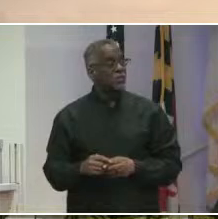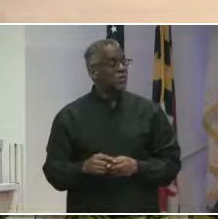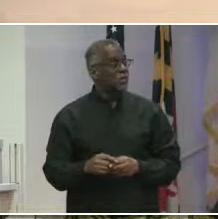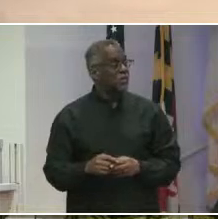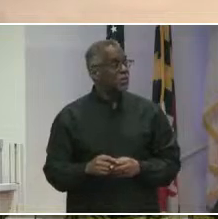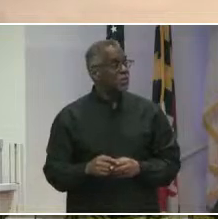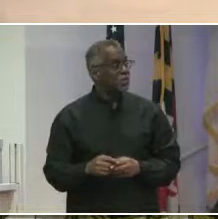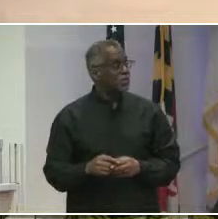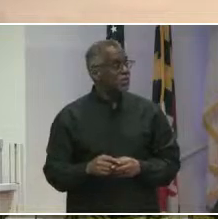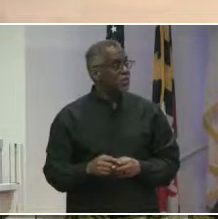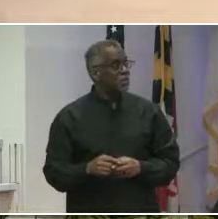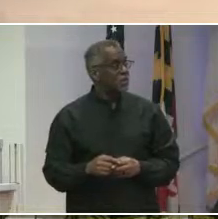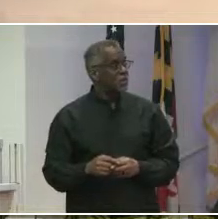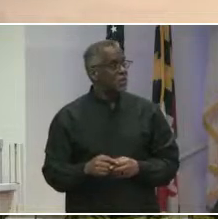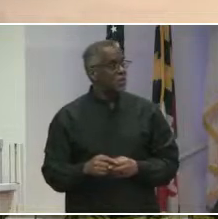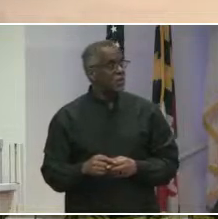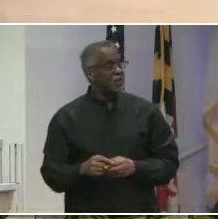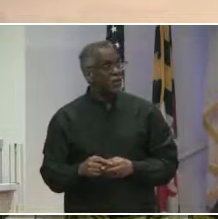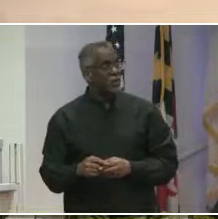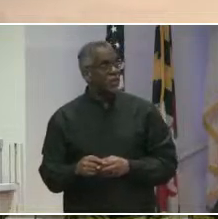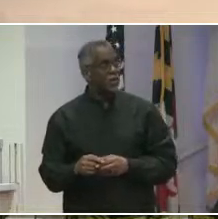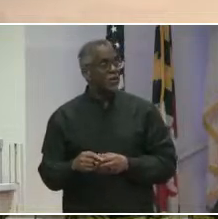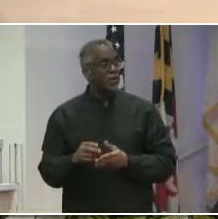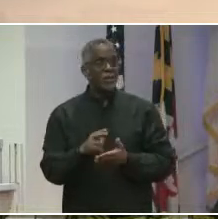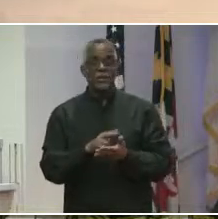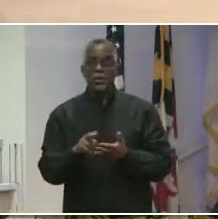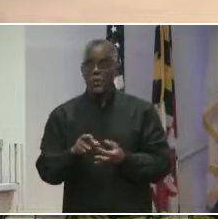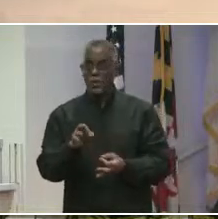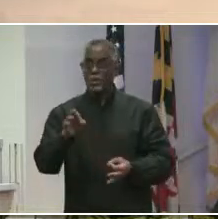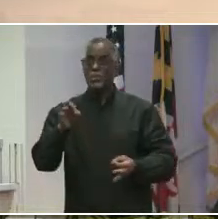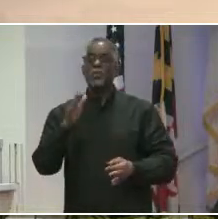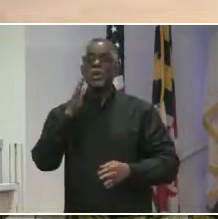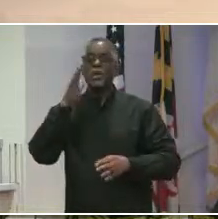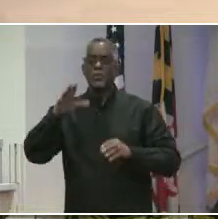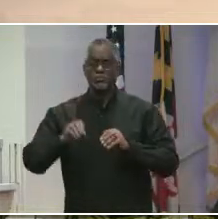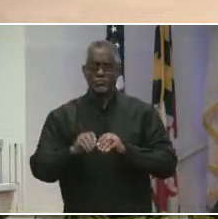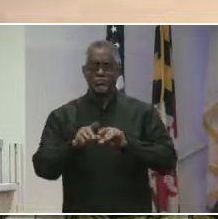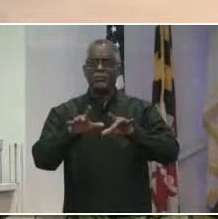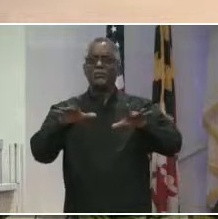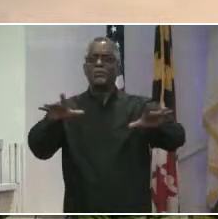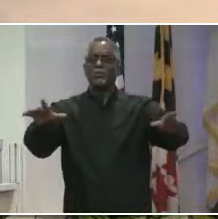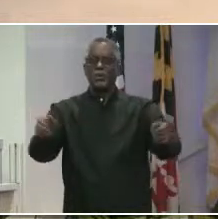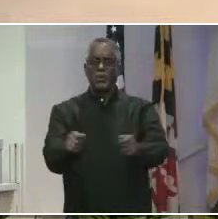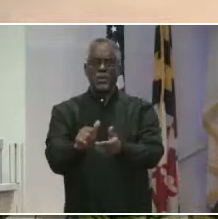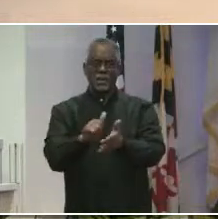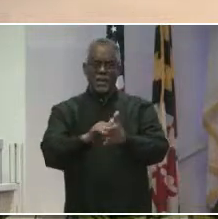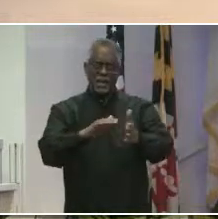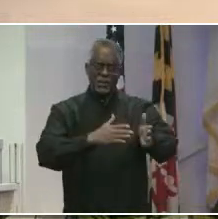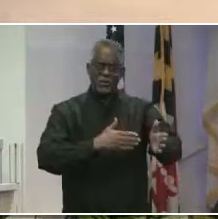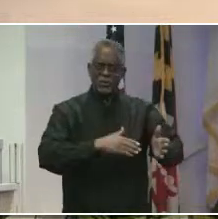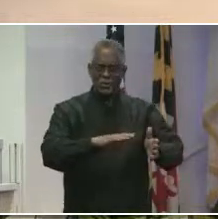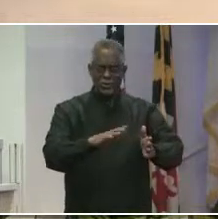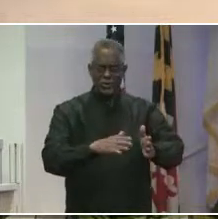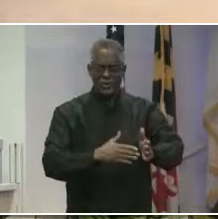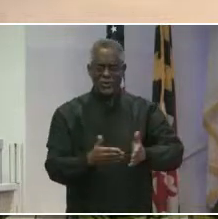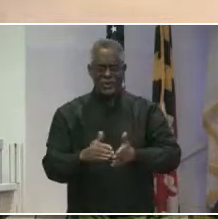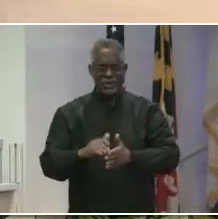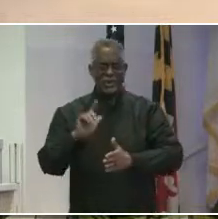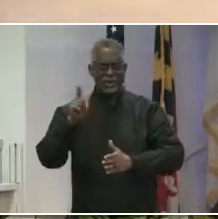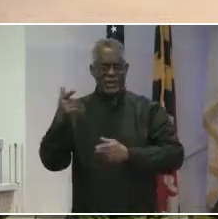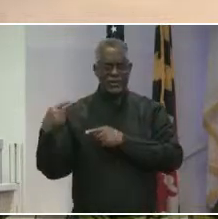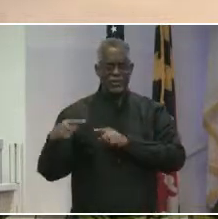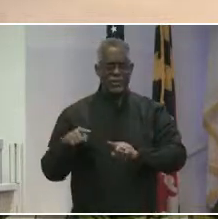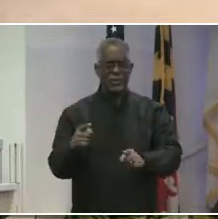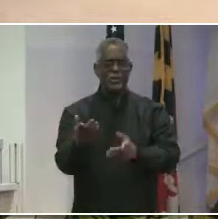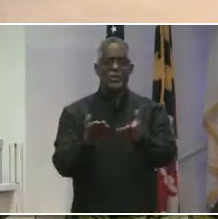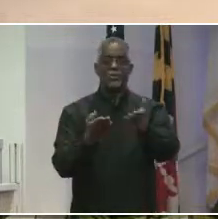back there, musicians. I believe the Holy Ghost is gonna bring that back. Brother Bill doing the sermon. I just think he'll bring it back. Hallelujah.